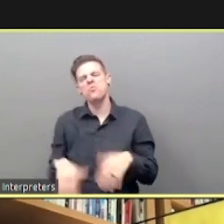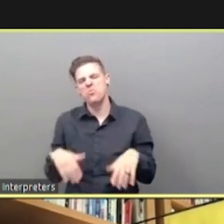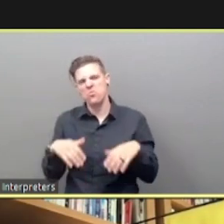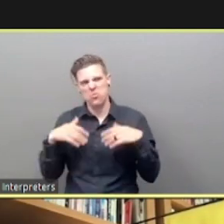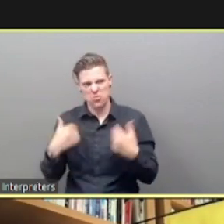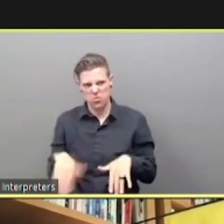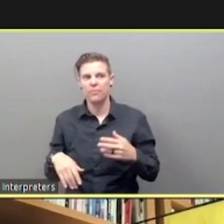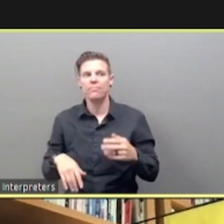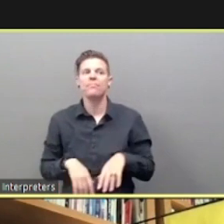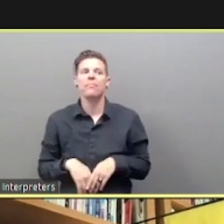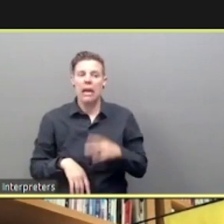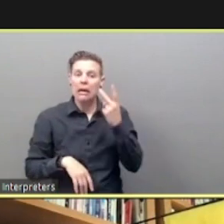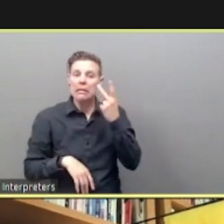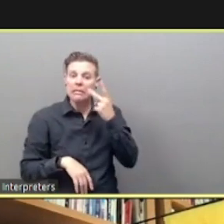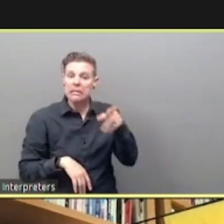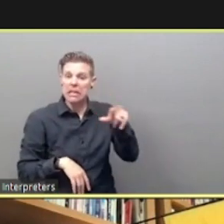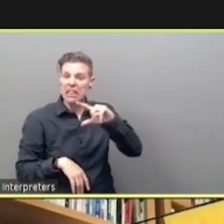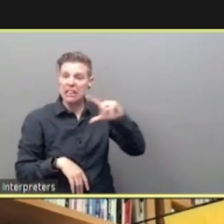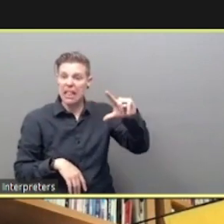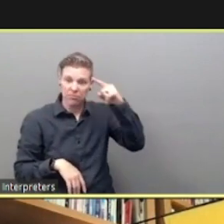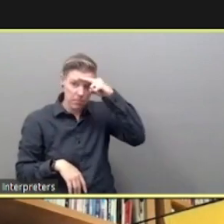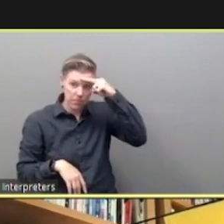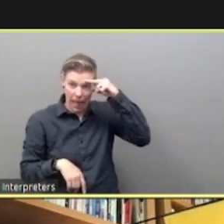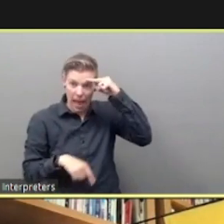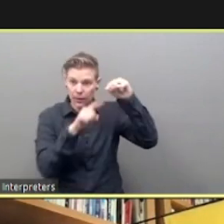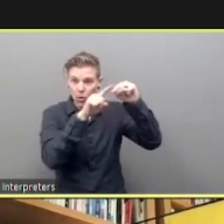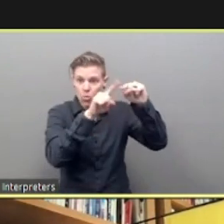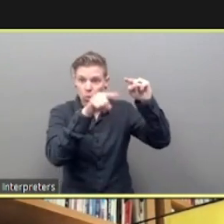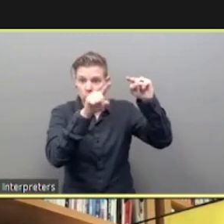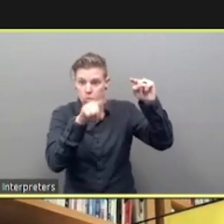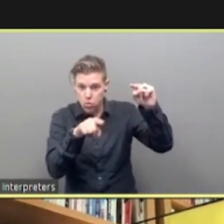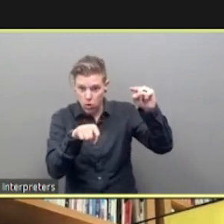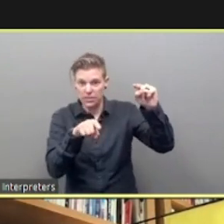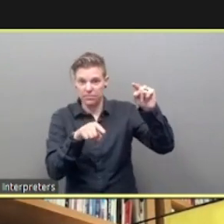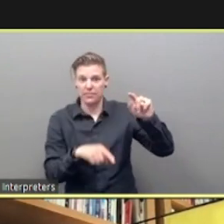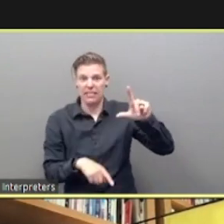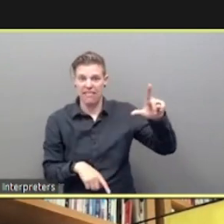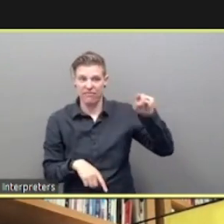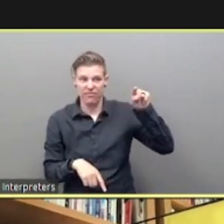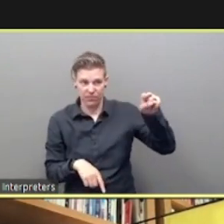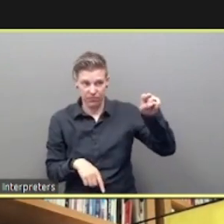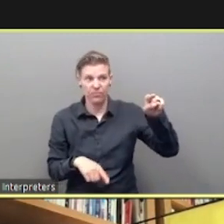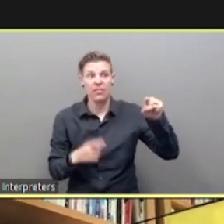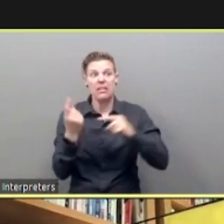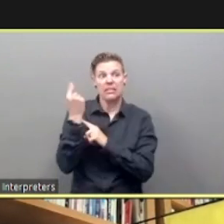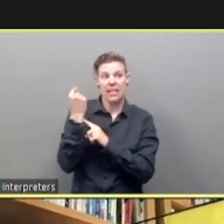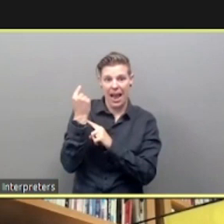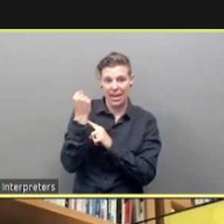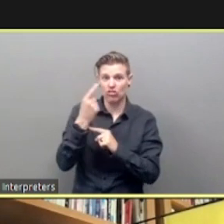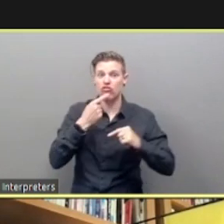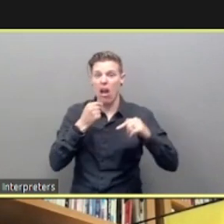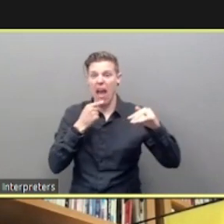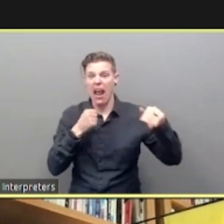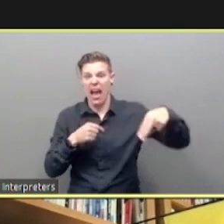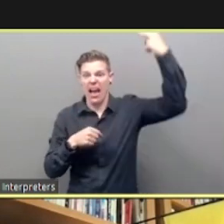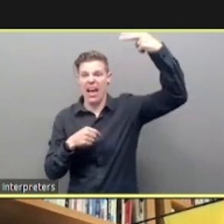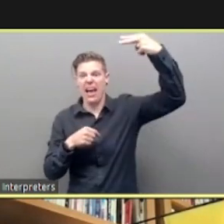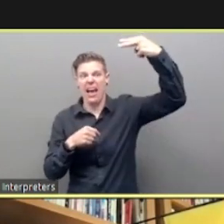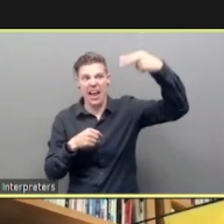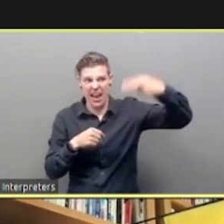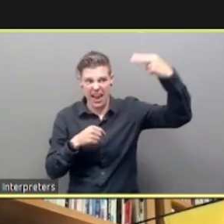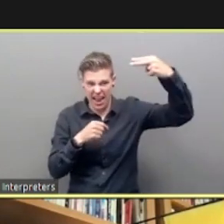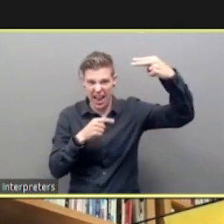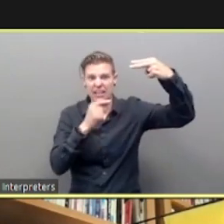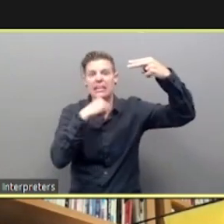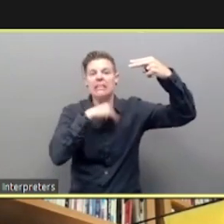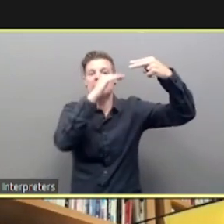to seeing. You can see the, we were in crisis standards of care last year. You can see we've been on that line or above the